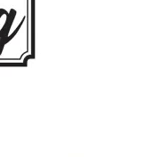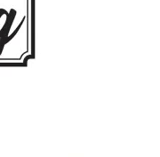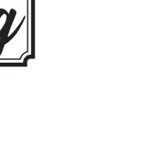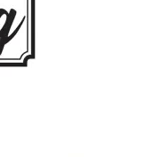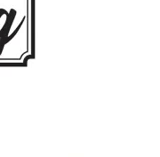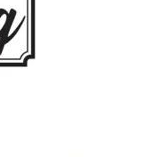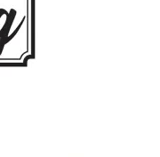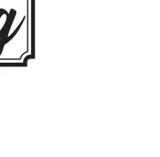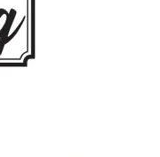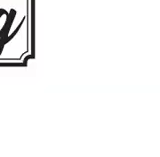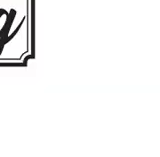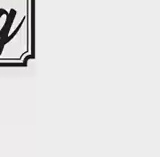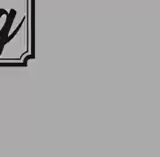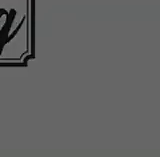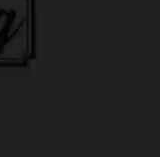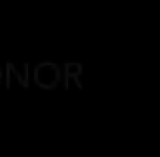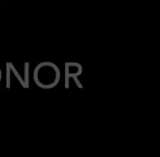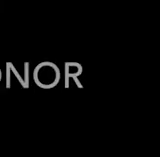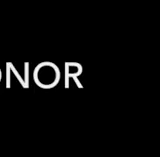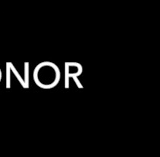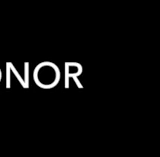service will begin after opening hymn.